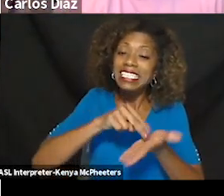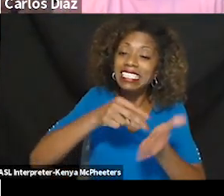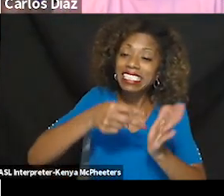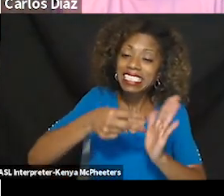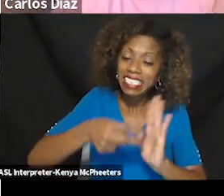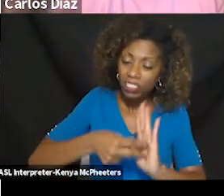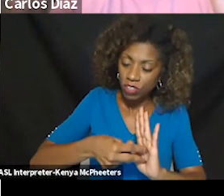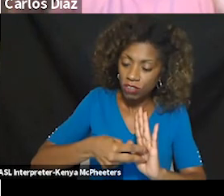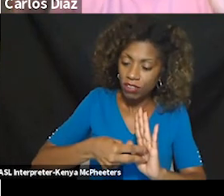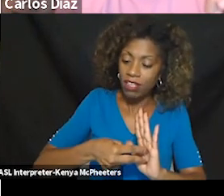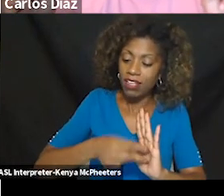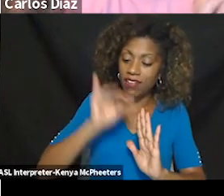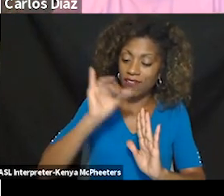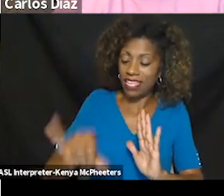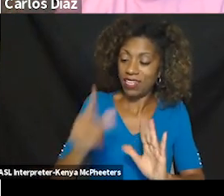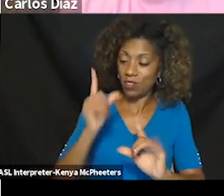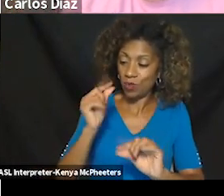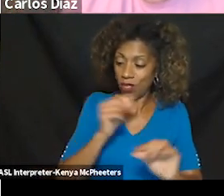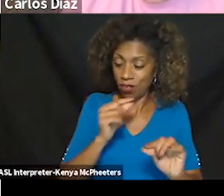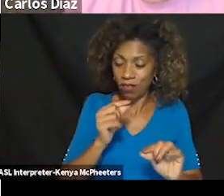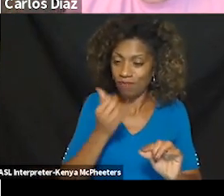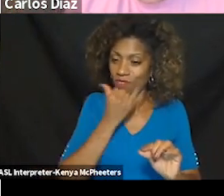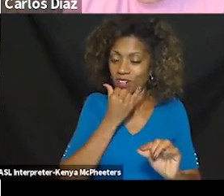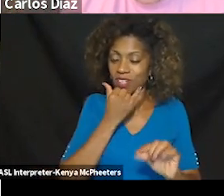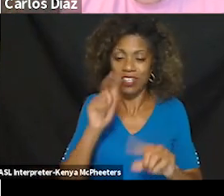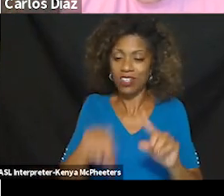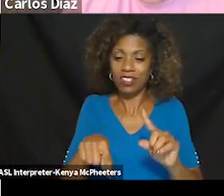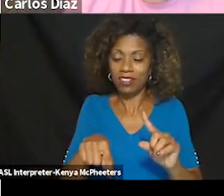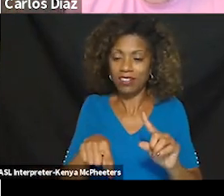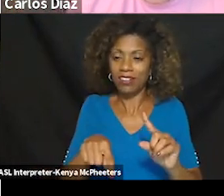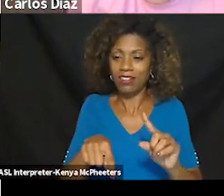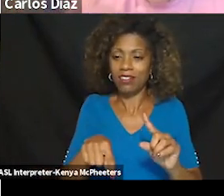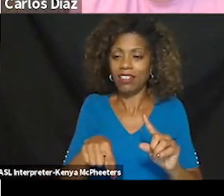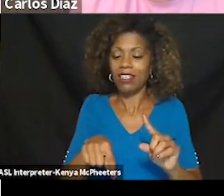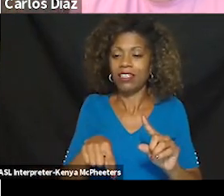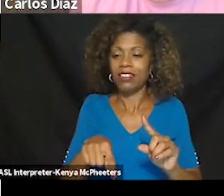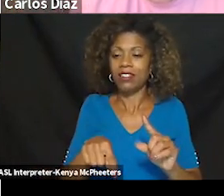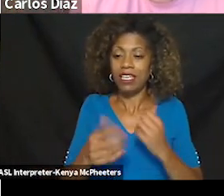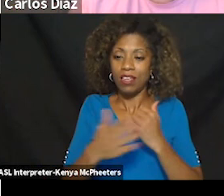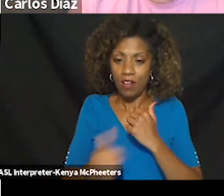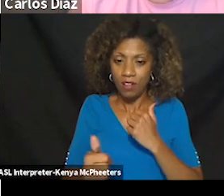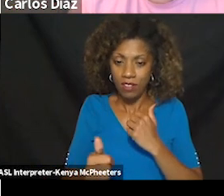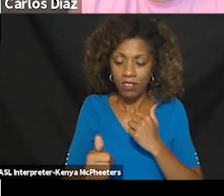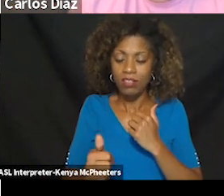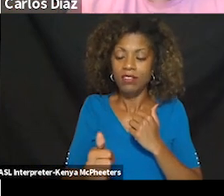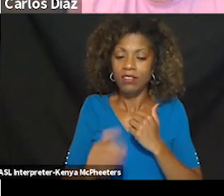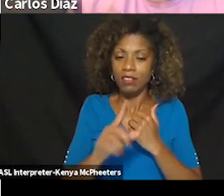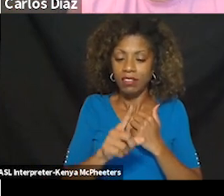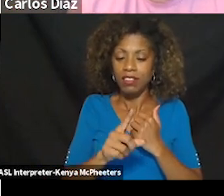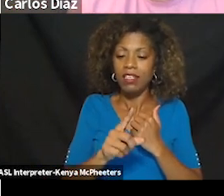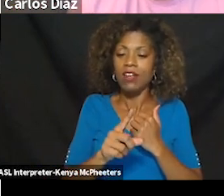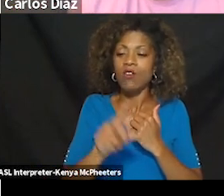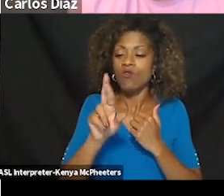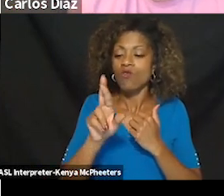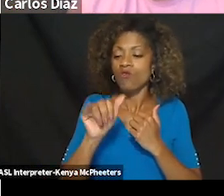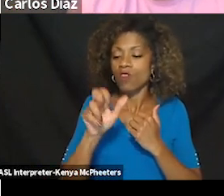would blame it on Bruce the intern. That's what they call them. And then they actually got Ryan Reynolds, who's Canadian, who out of his own